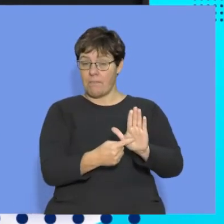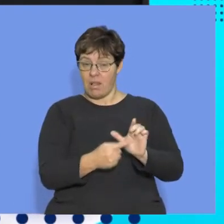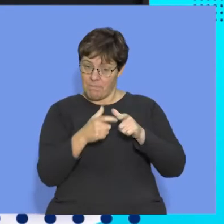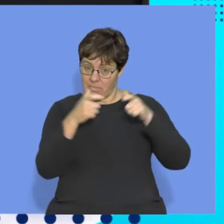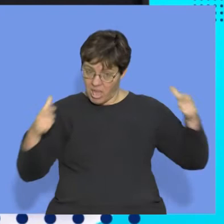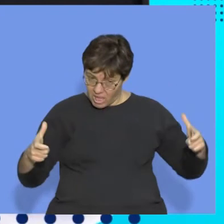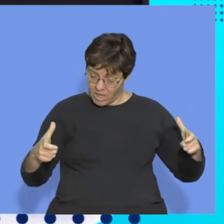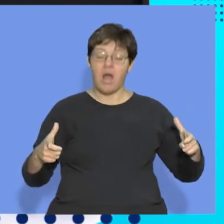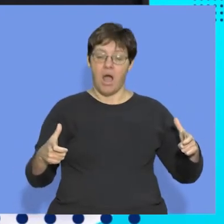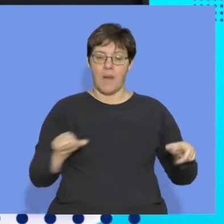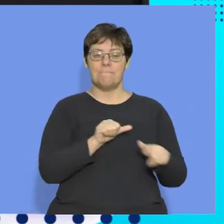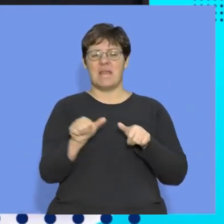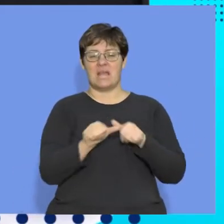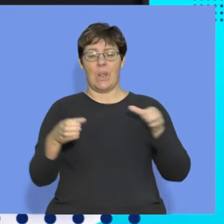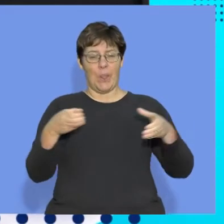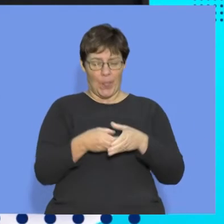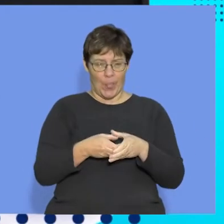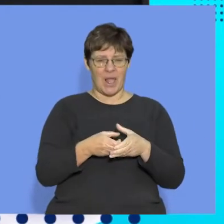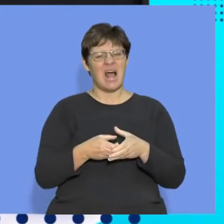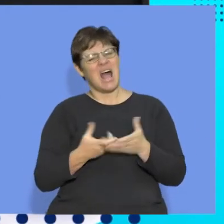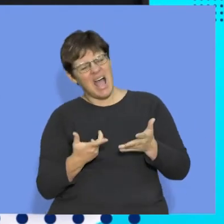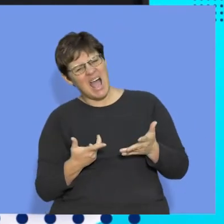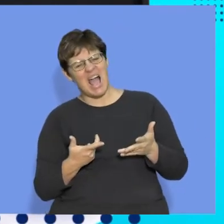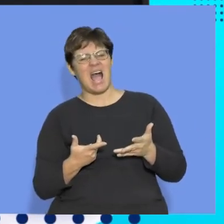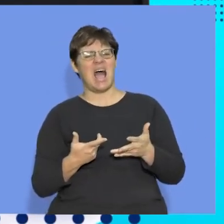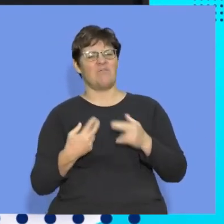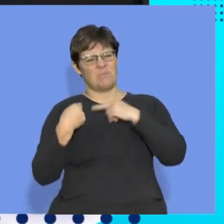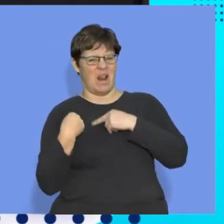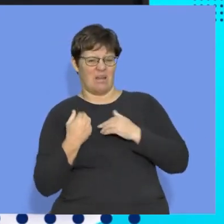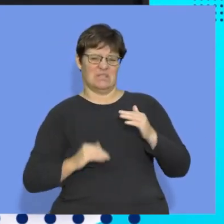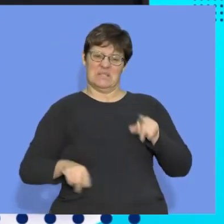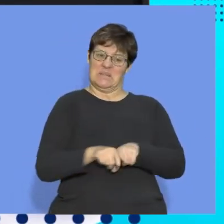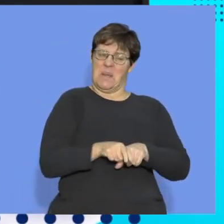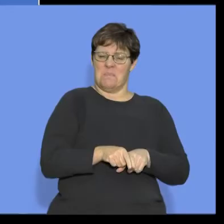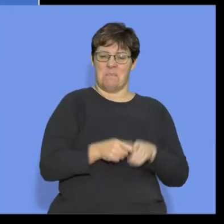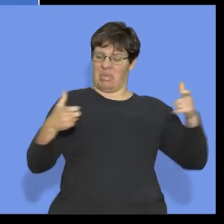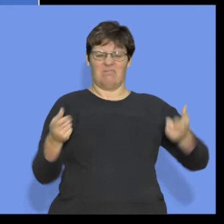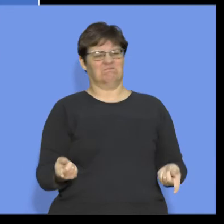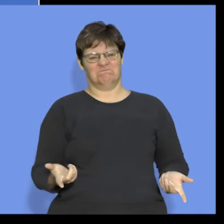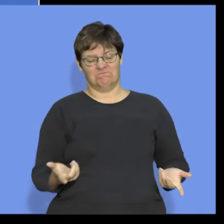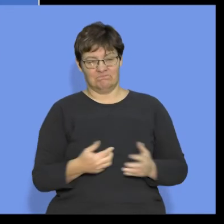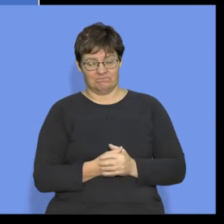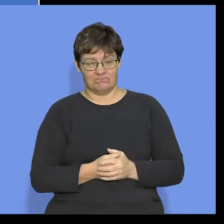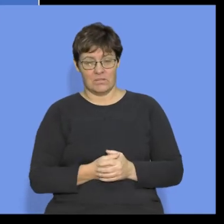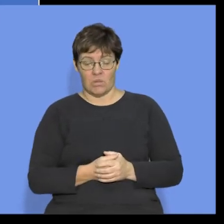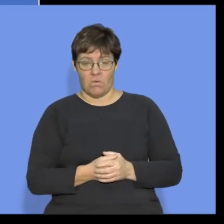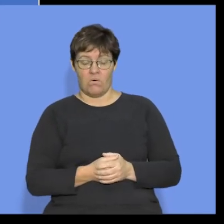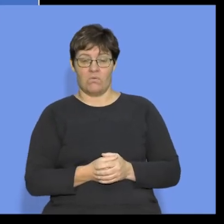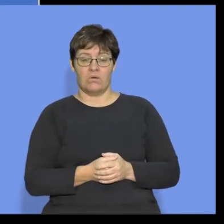your conclusion, or the reliable is that conclusion. Okay, so treatment